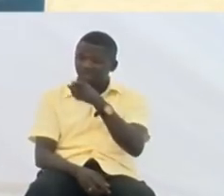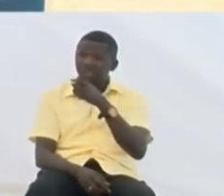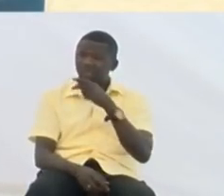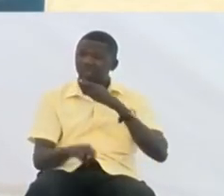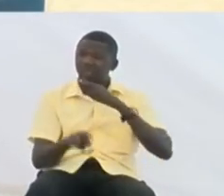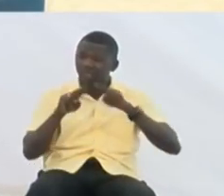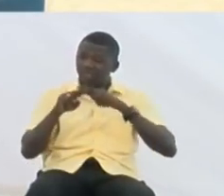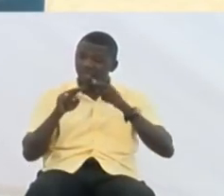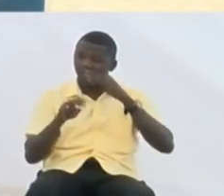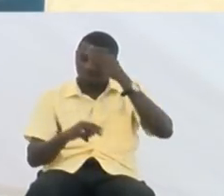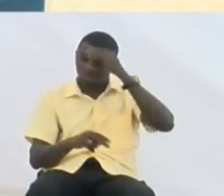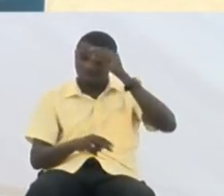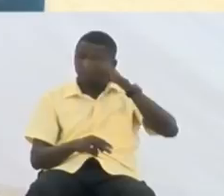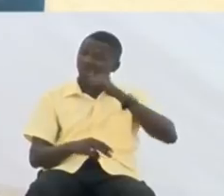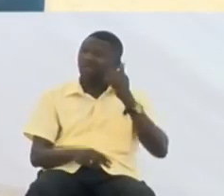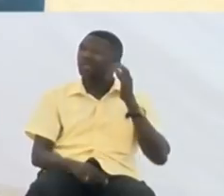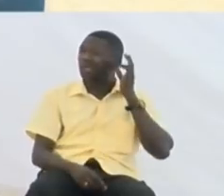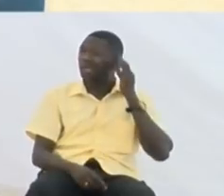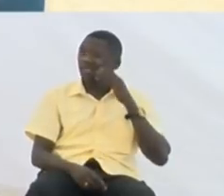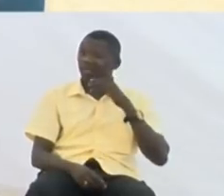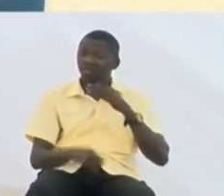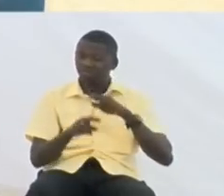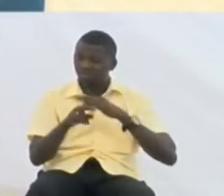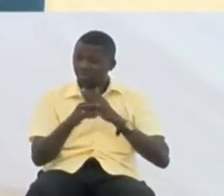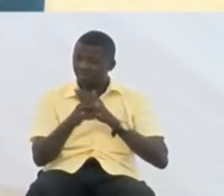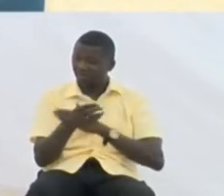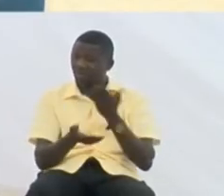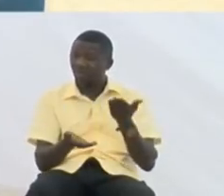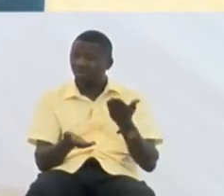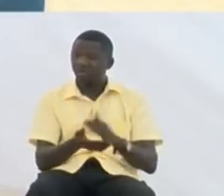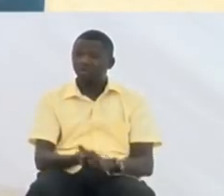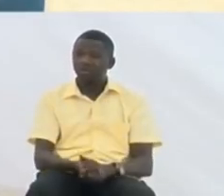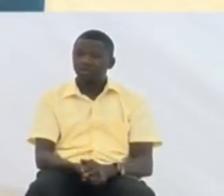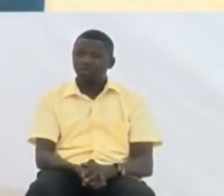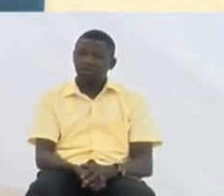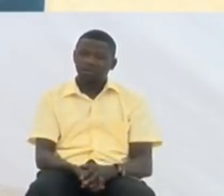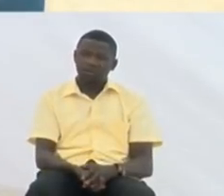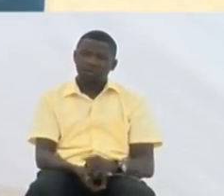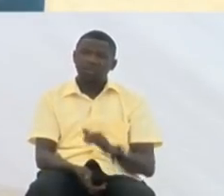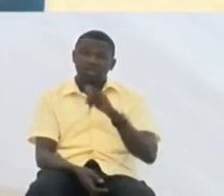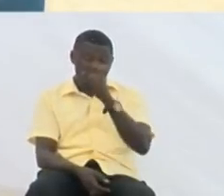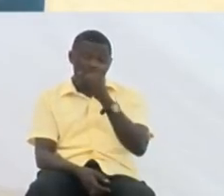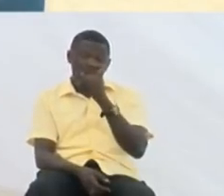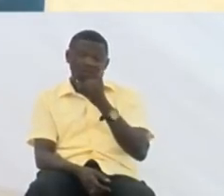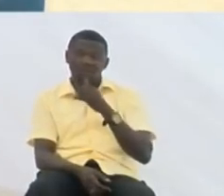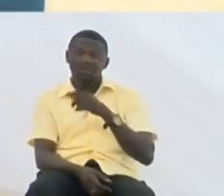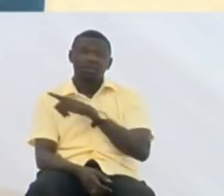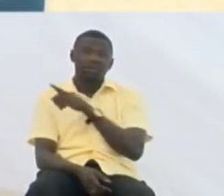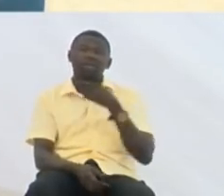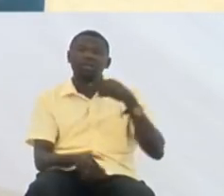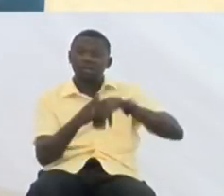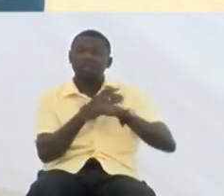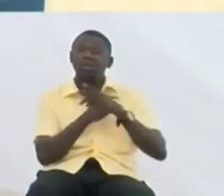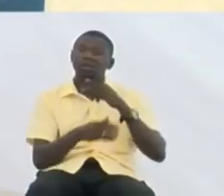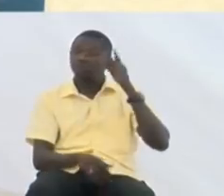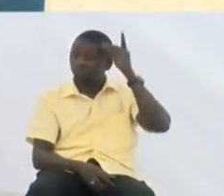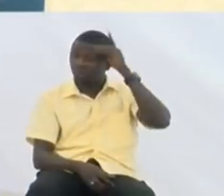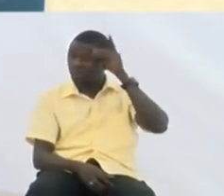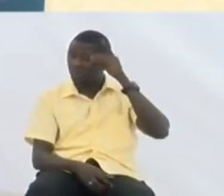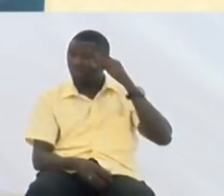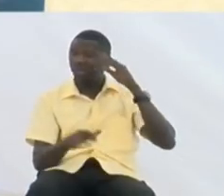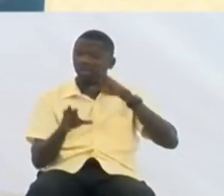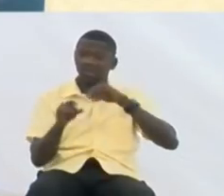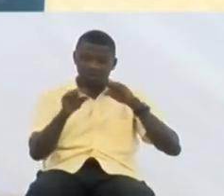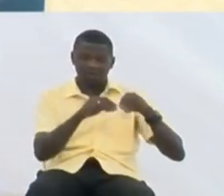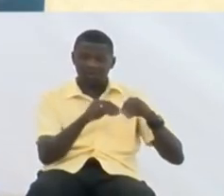boys ah il a patio taman ko non kale jele de. Yes, in the course of the activities